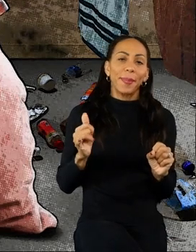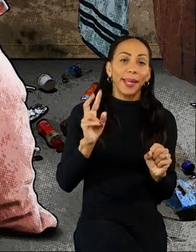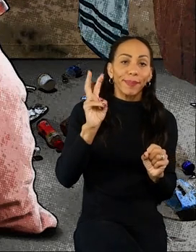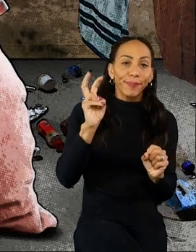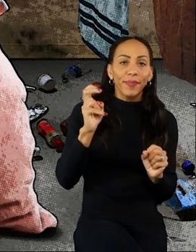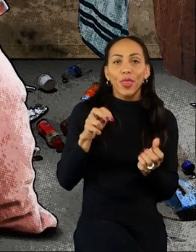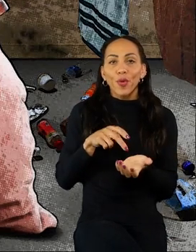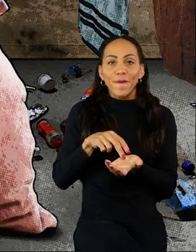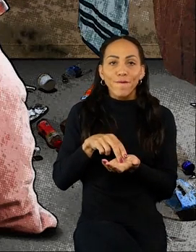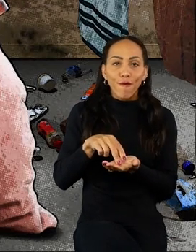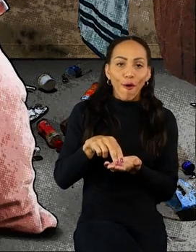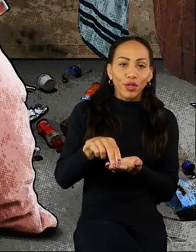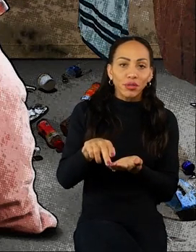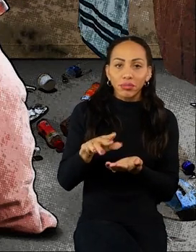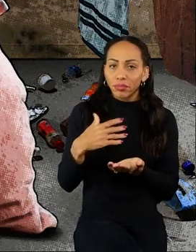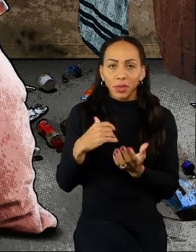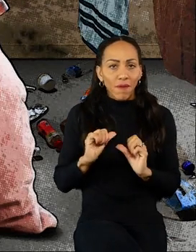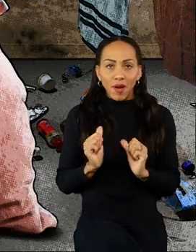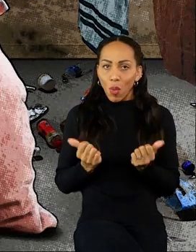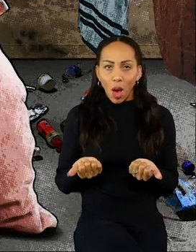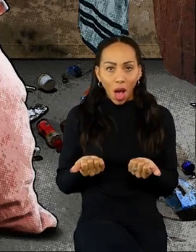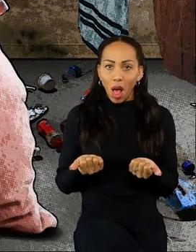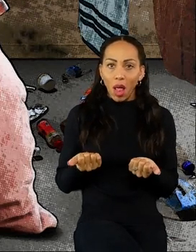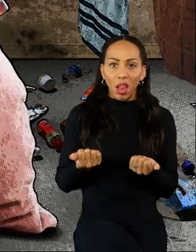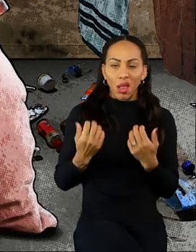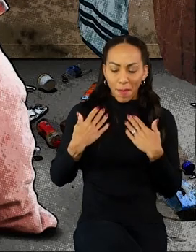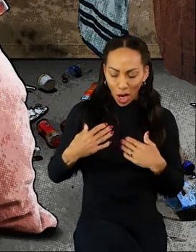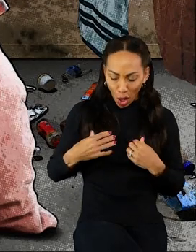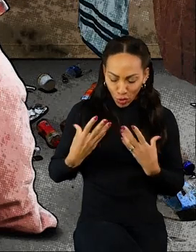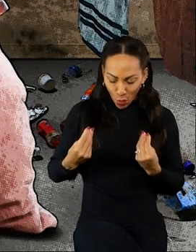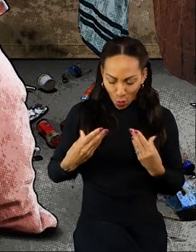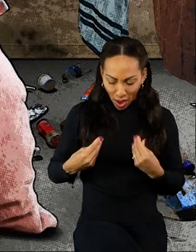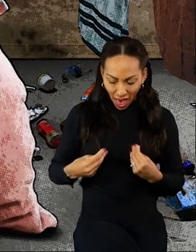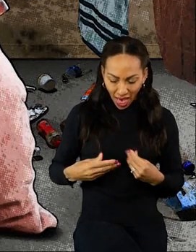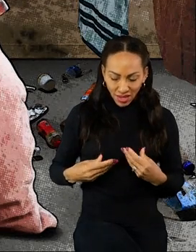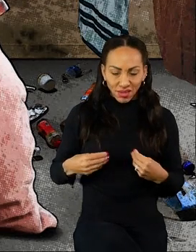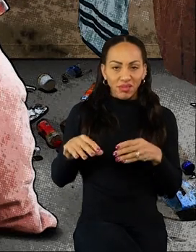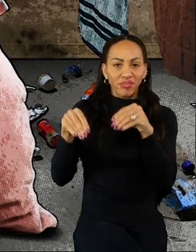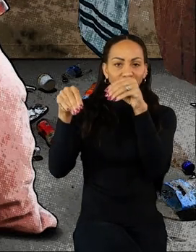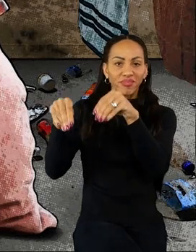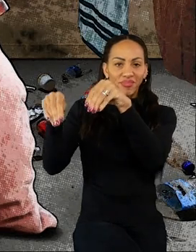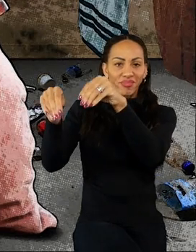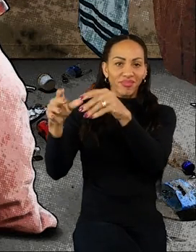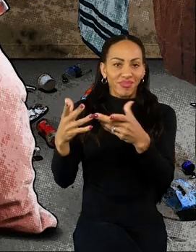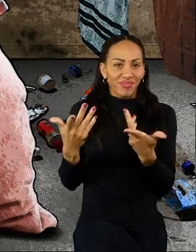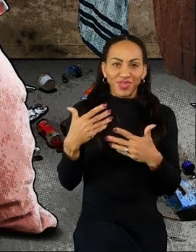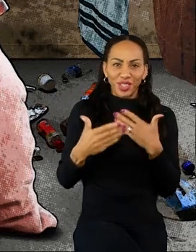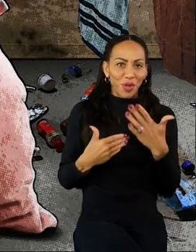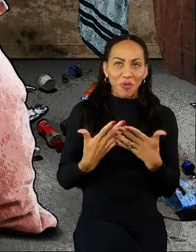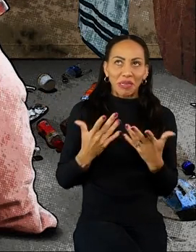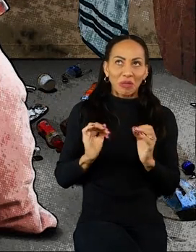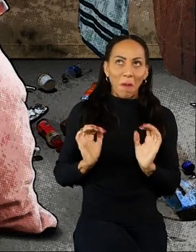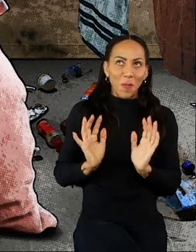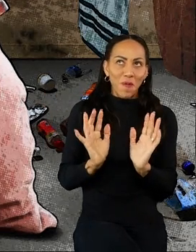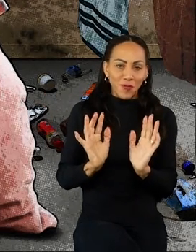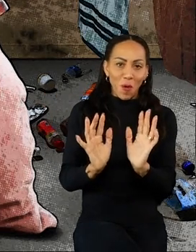clothes. It's just hasn't really progressed really. You haven't really got any further with this, and that's when you enter into